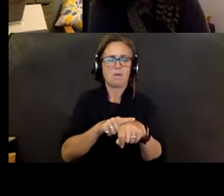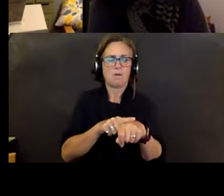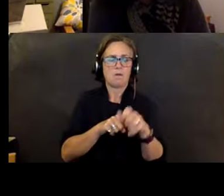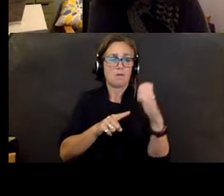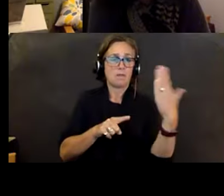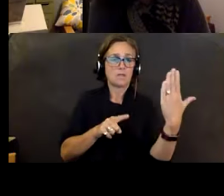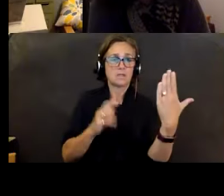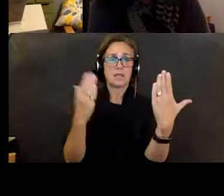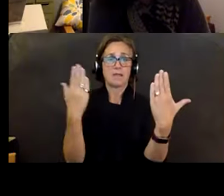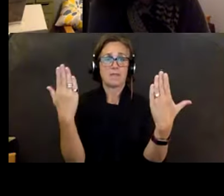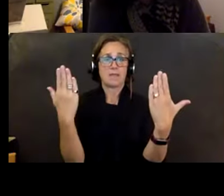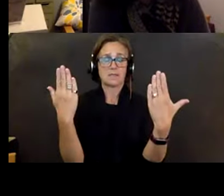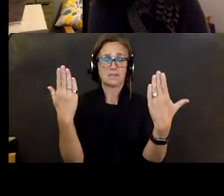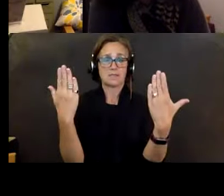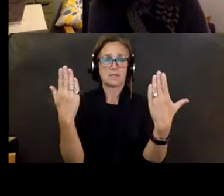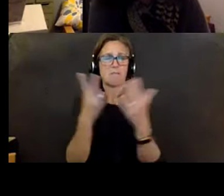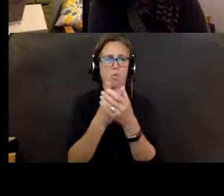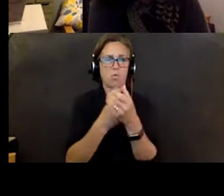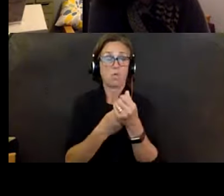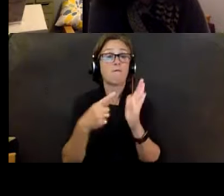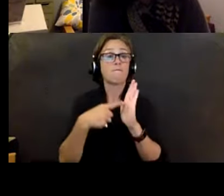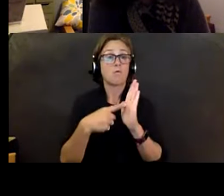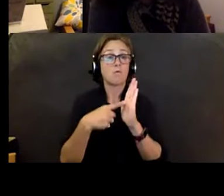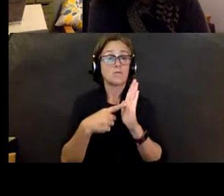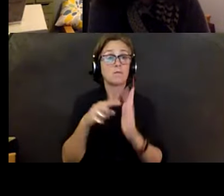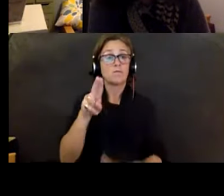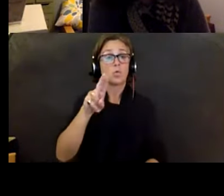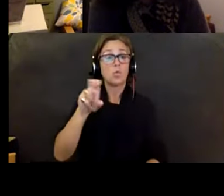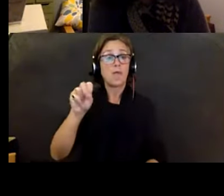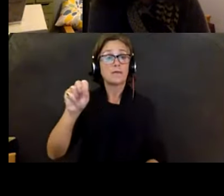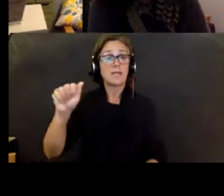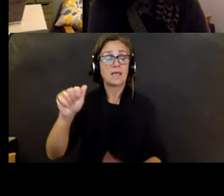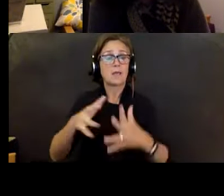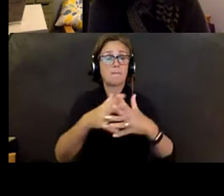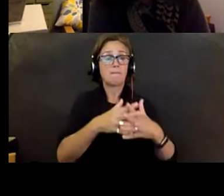country is virtue and violence. It is not one or the other.